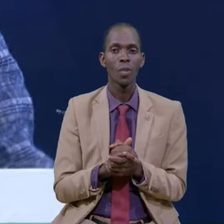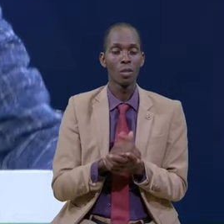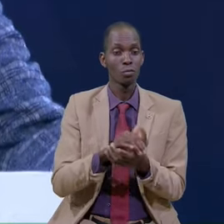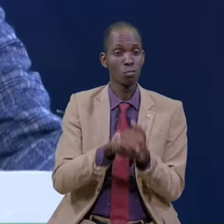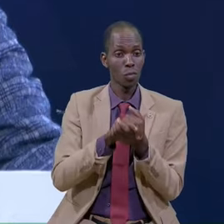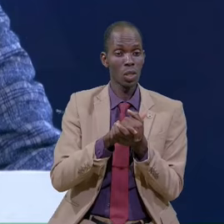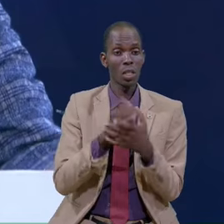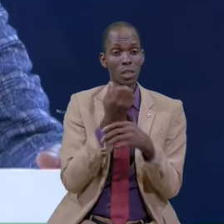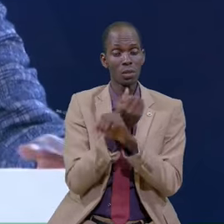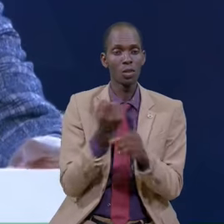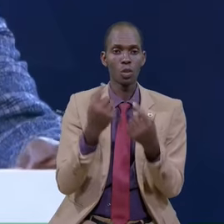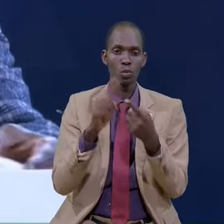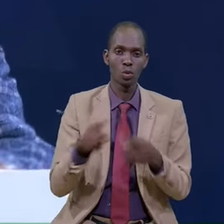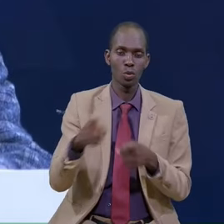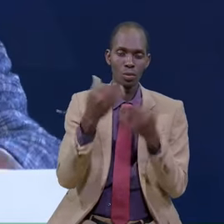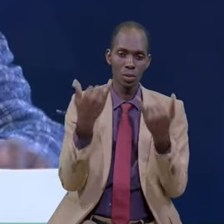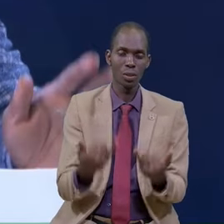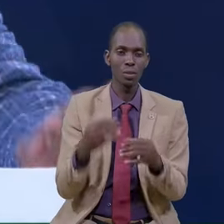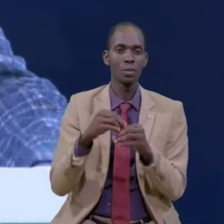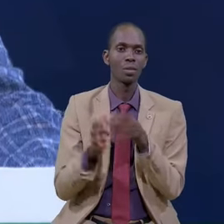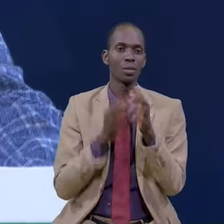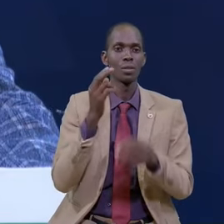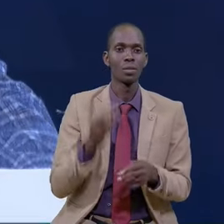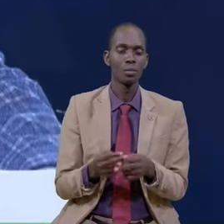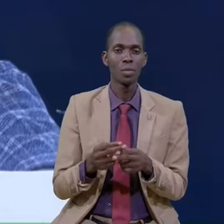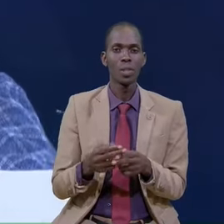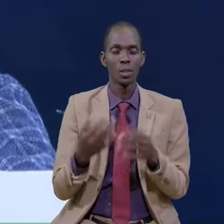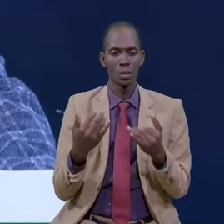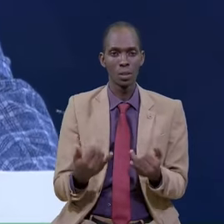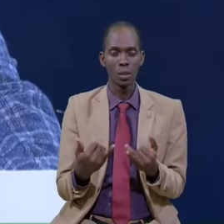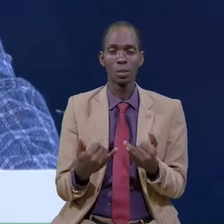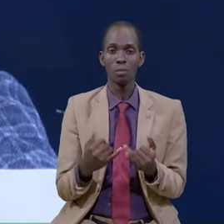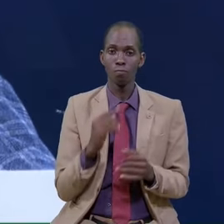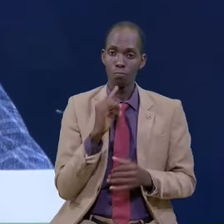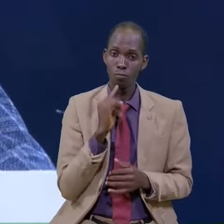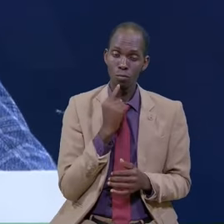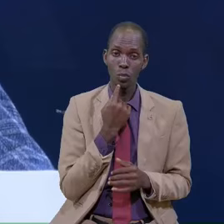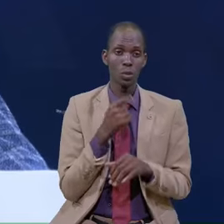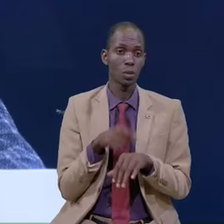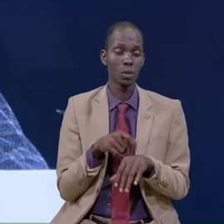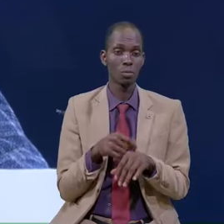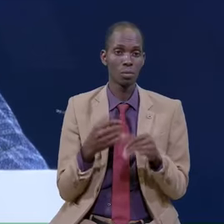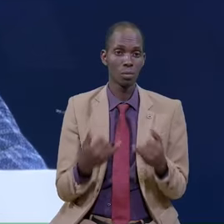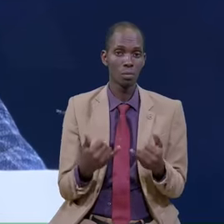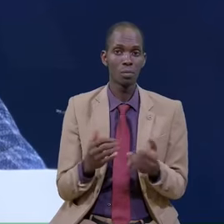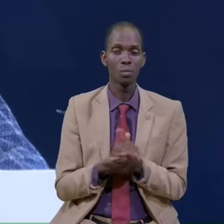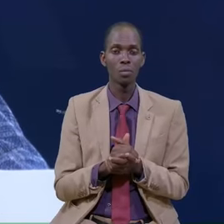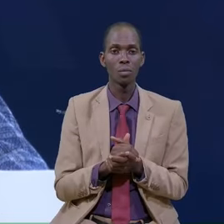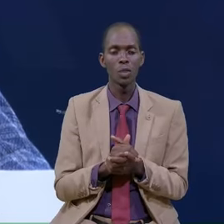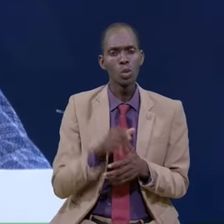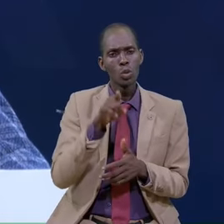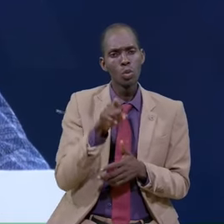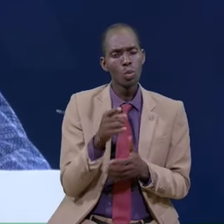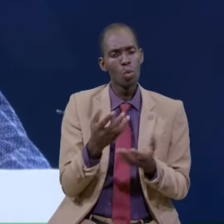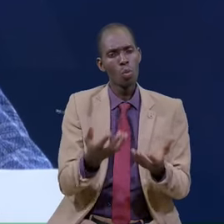right now it's out eyes closed you're asking for this